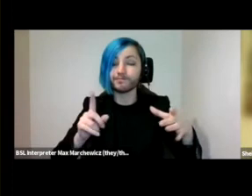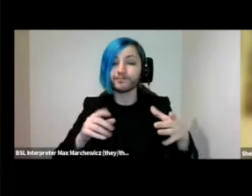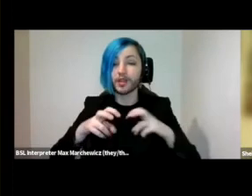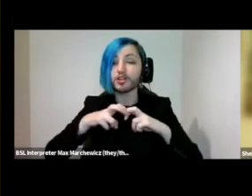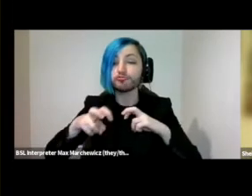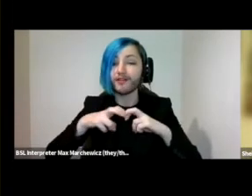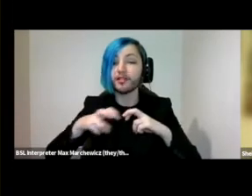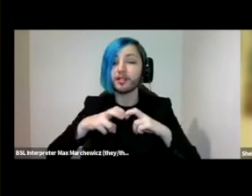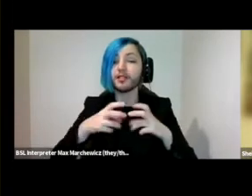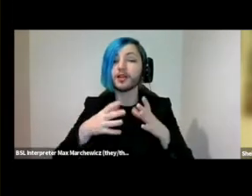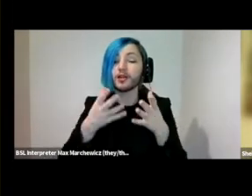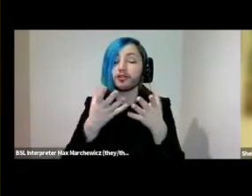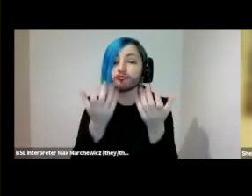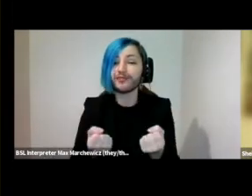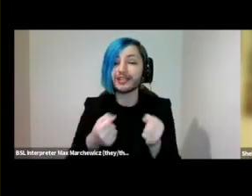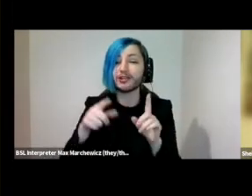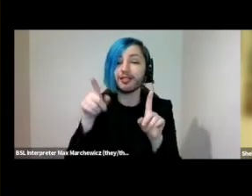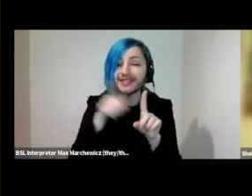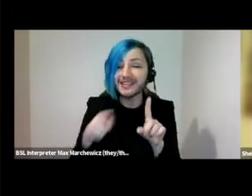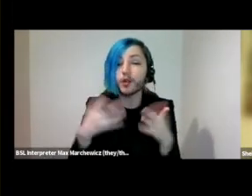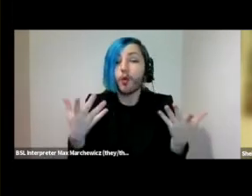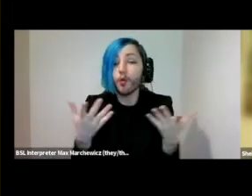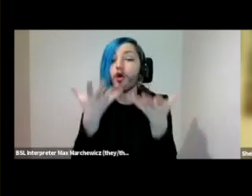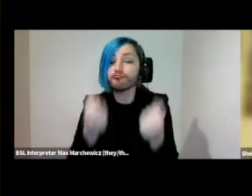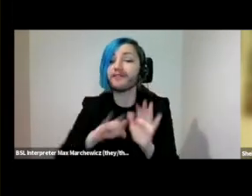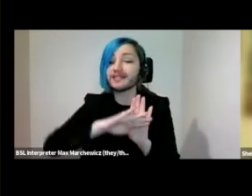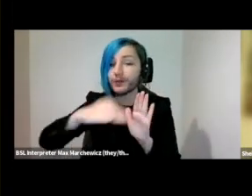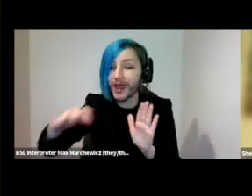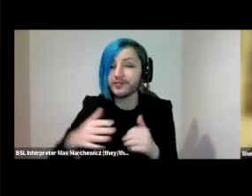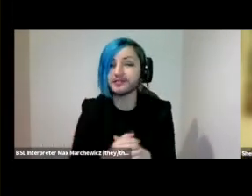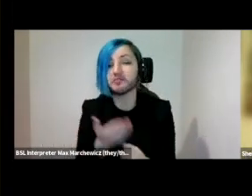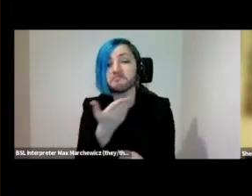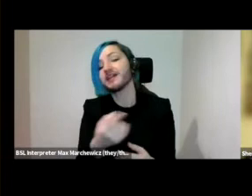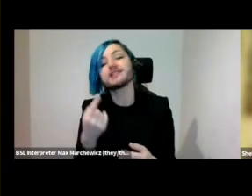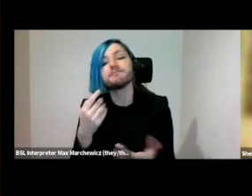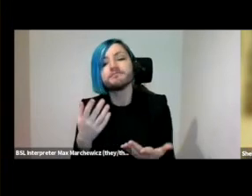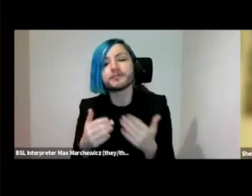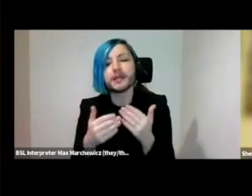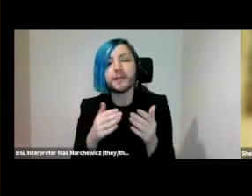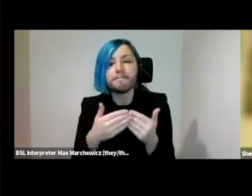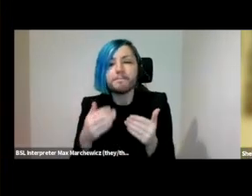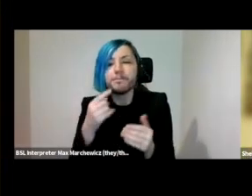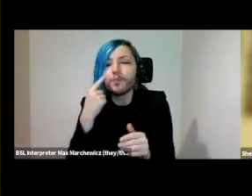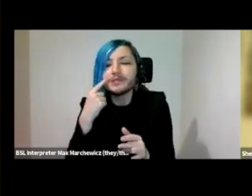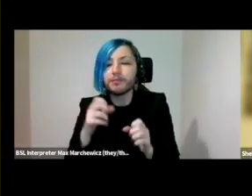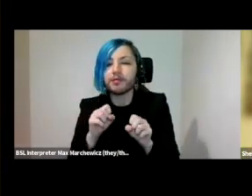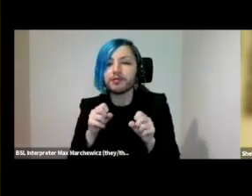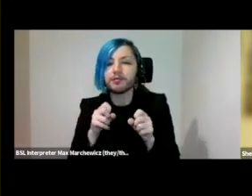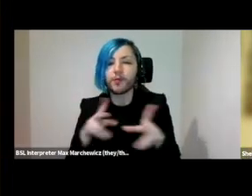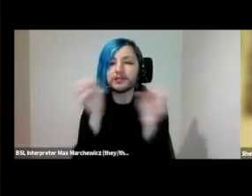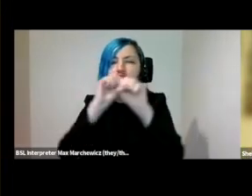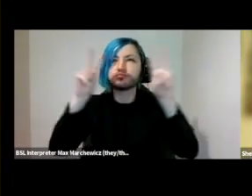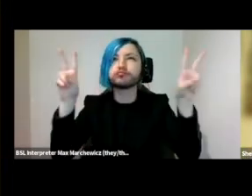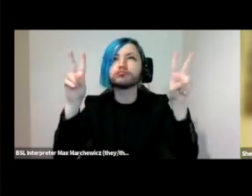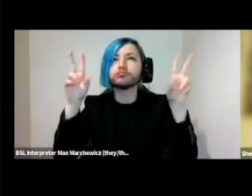waves. So that's the simplified picture of what gravitational waves are: ripples in the curvature of space caused,